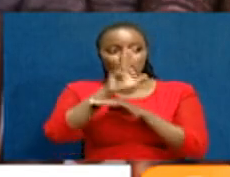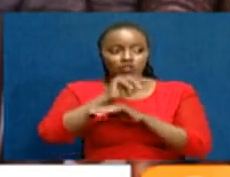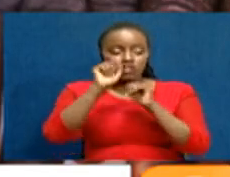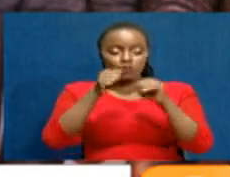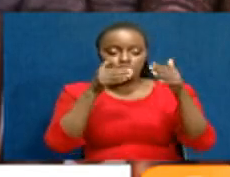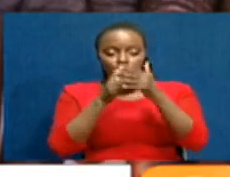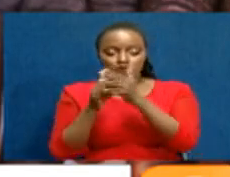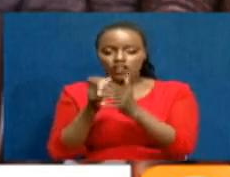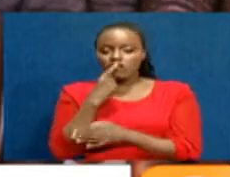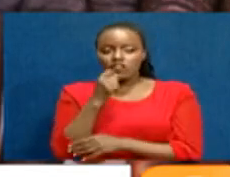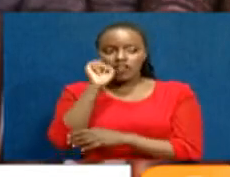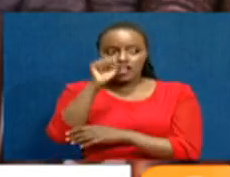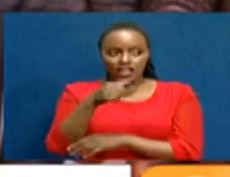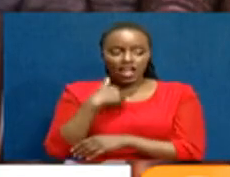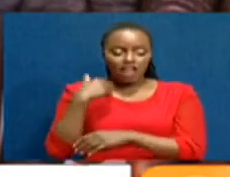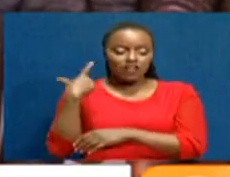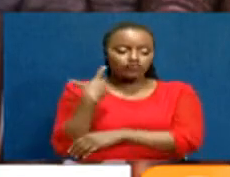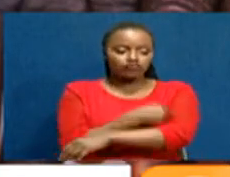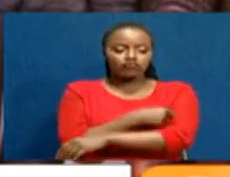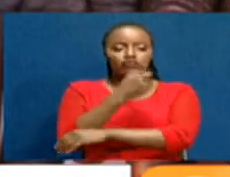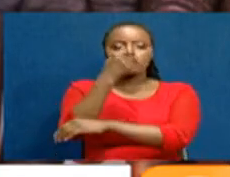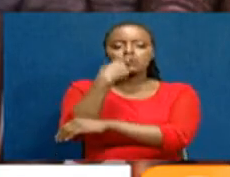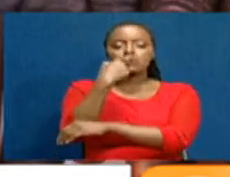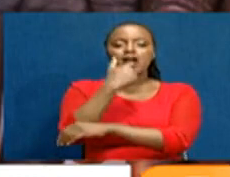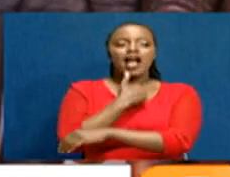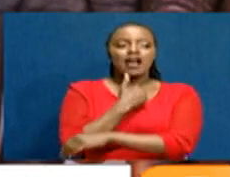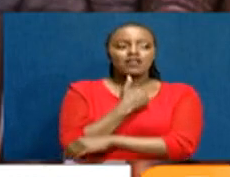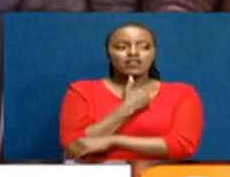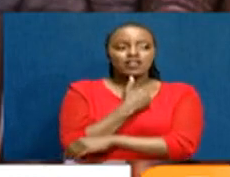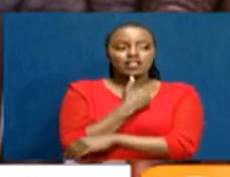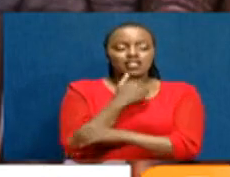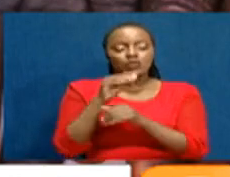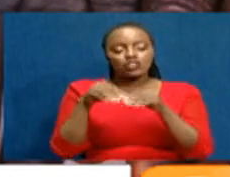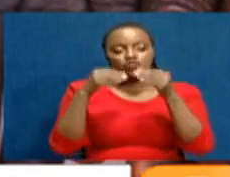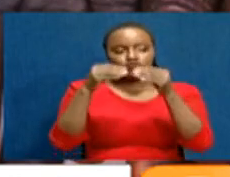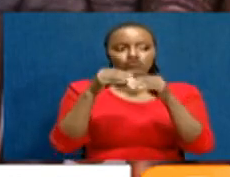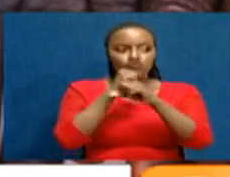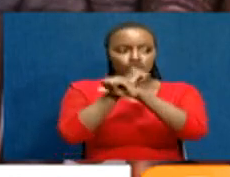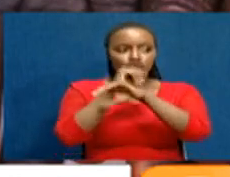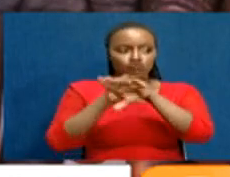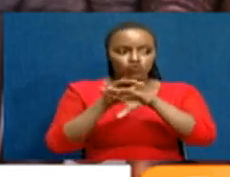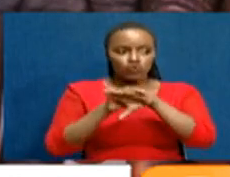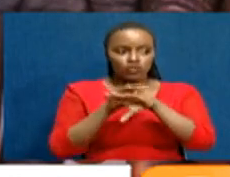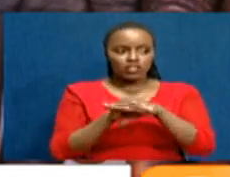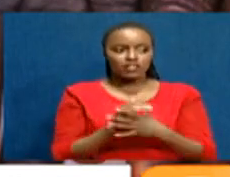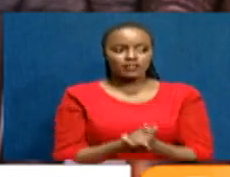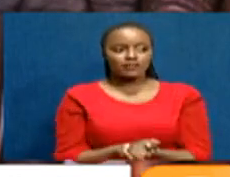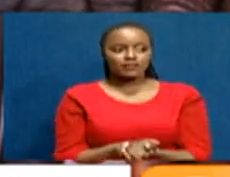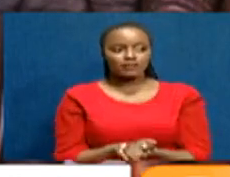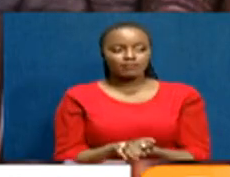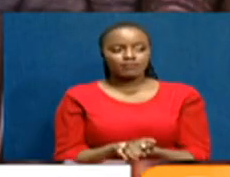prevent and treat it. There's also a vaccine developed for smallpox that offers good protection. Goodness.